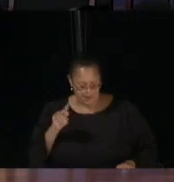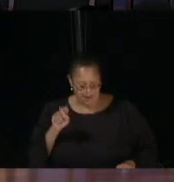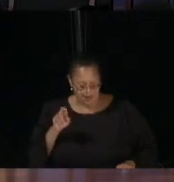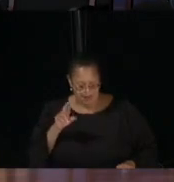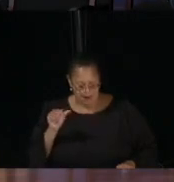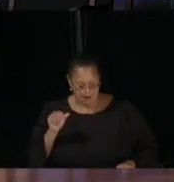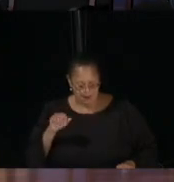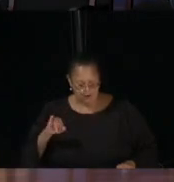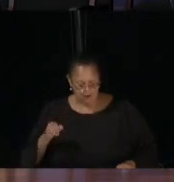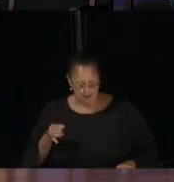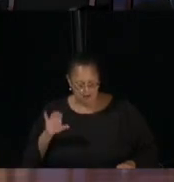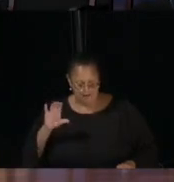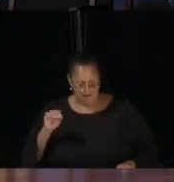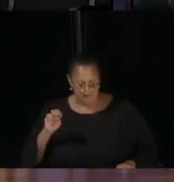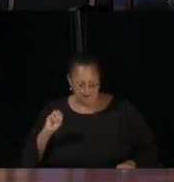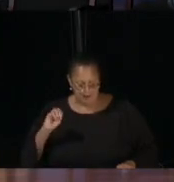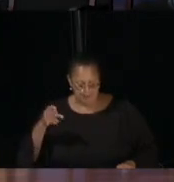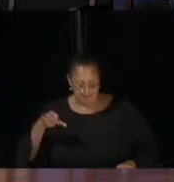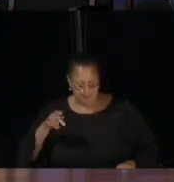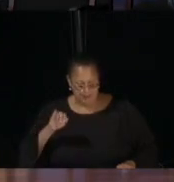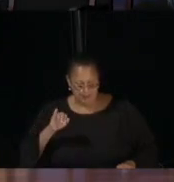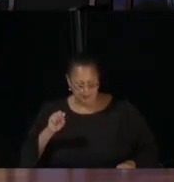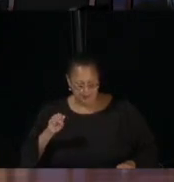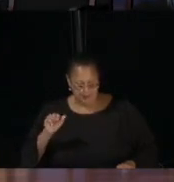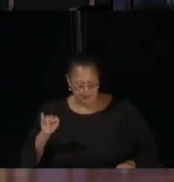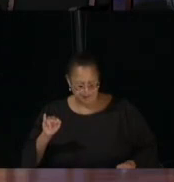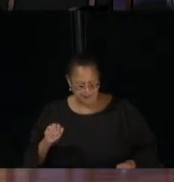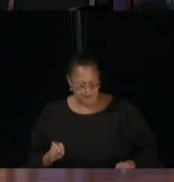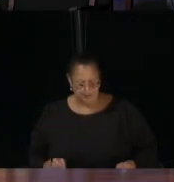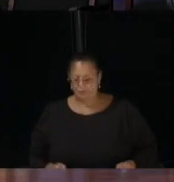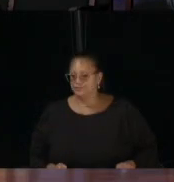Gabriella Jin Campese.